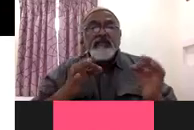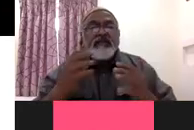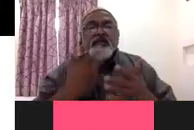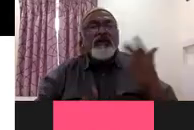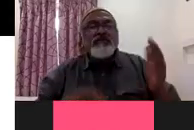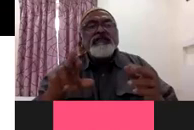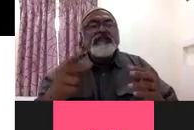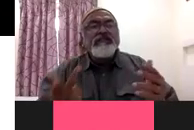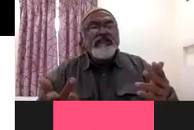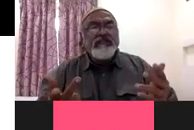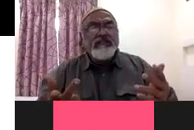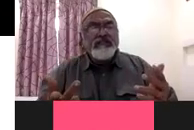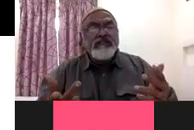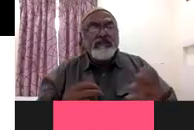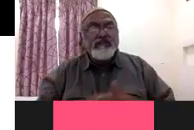Suraj?